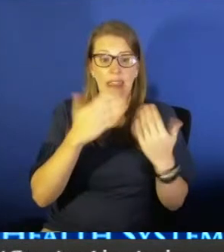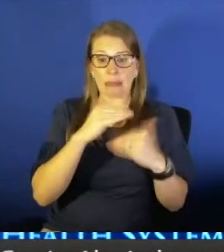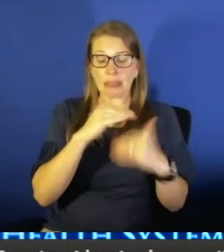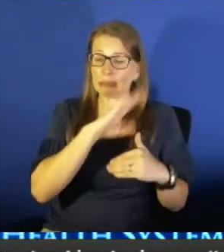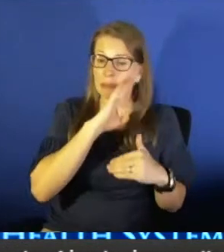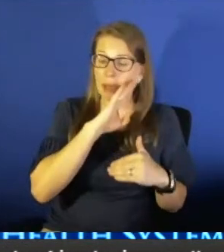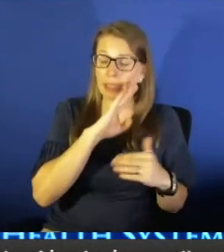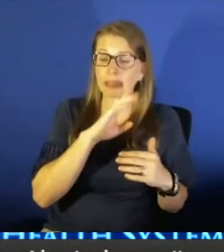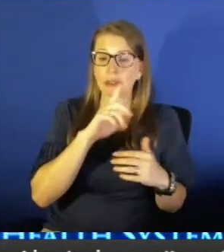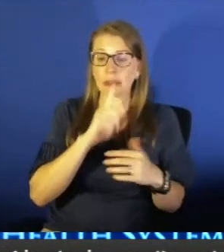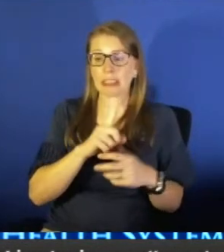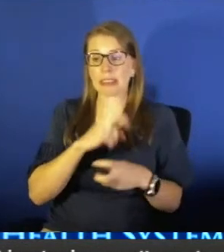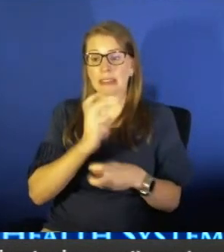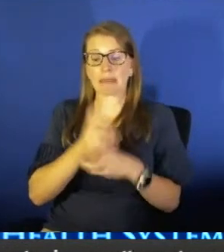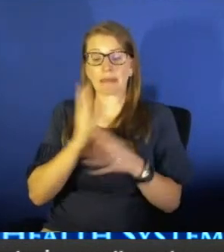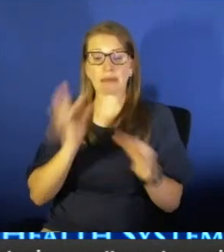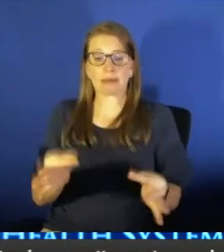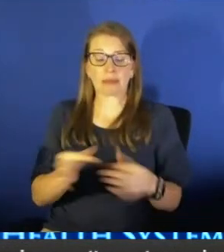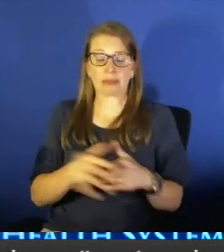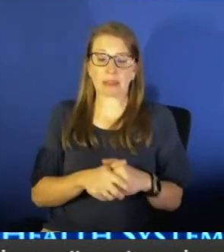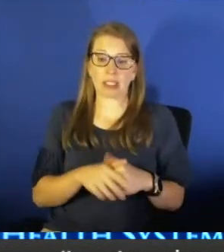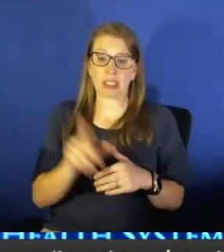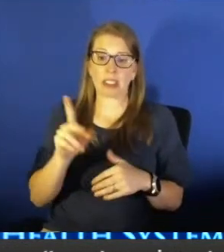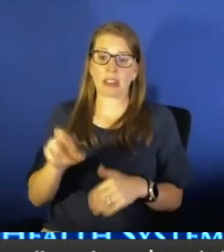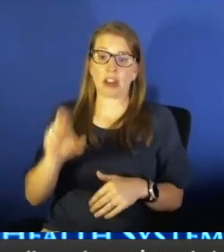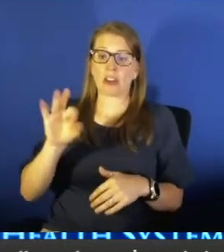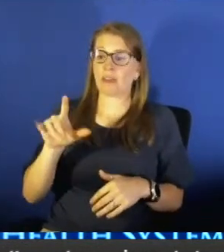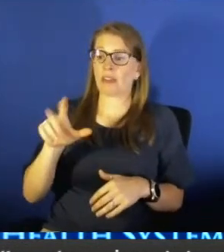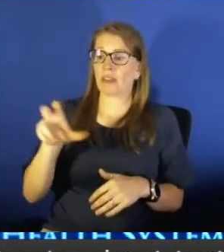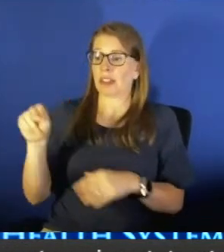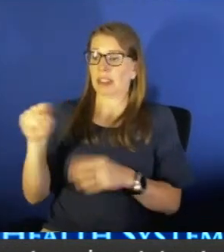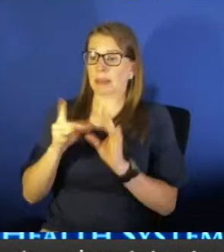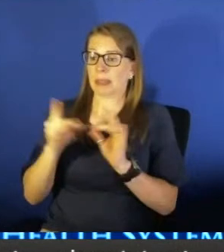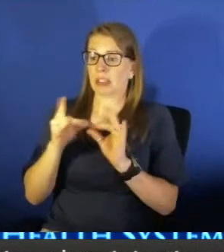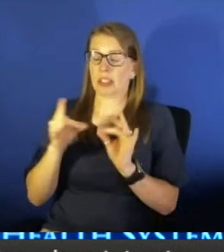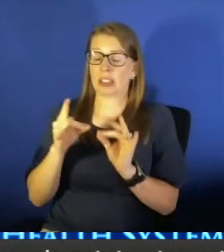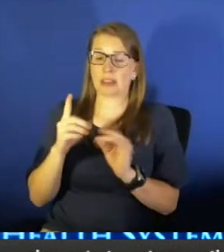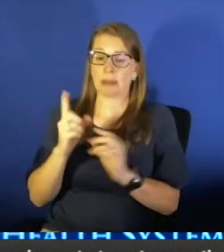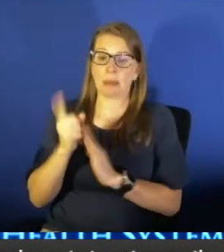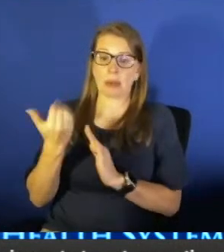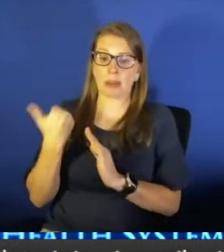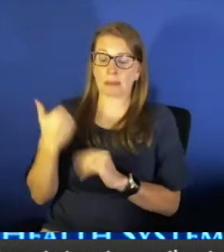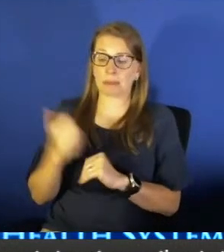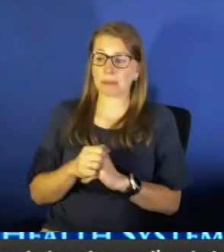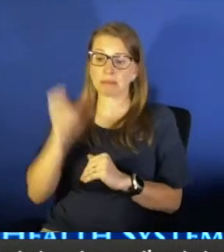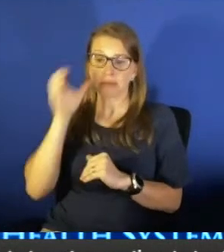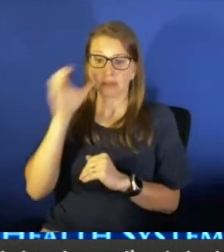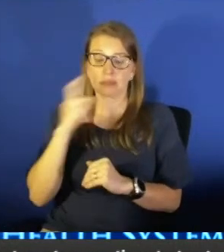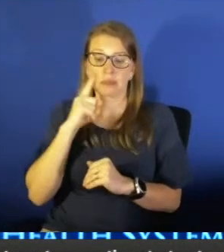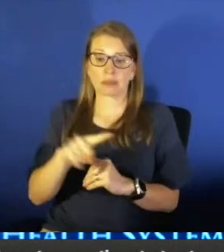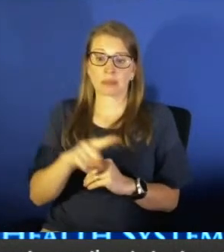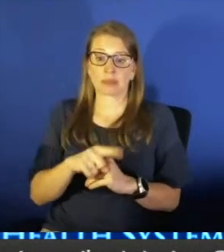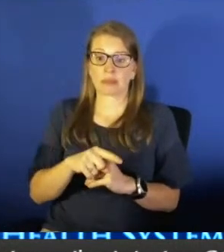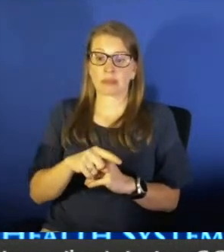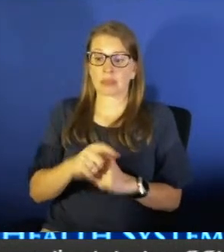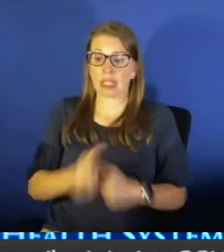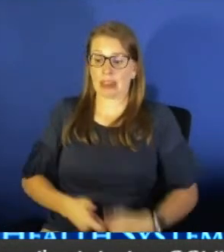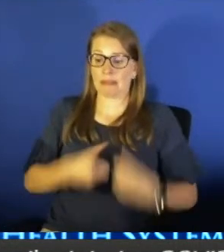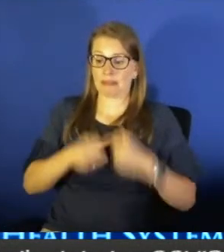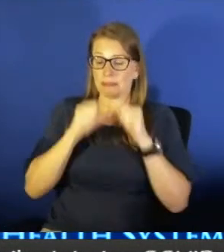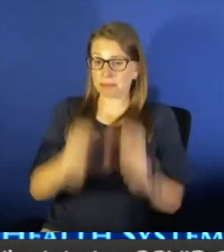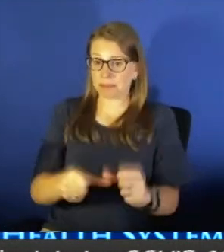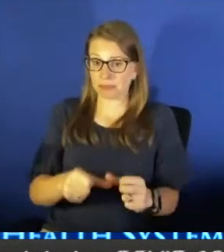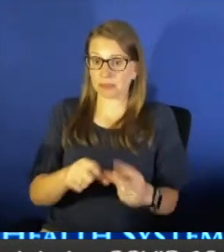it's also, as Dr. Flynn mentioned a moment ago, of there's the concept of prolonging life, transitioning